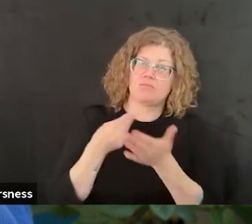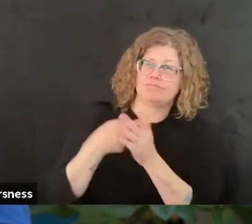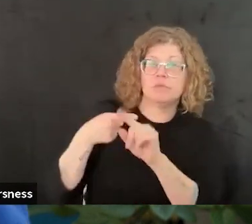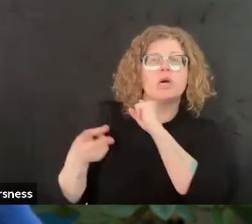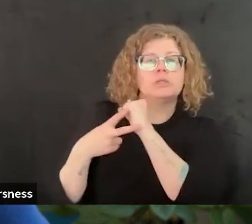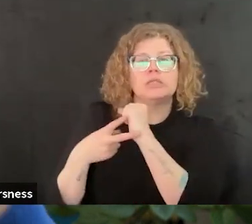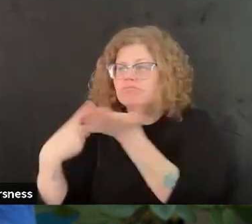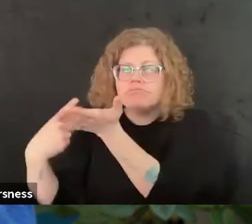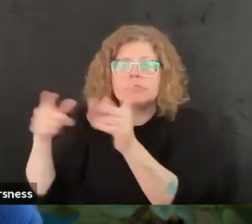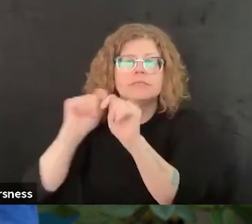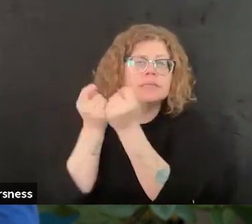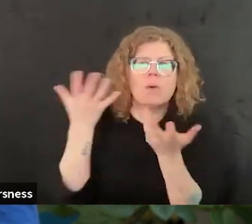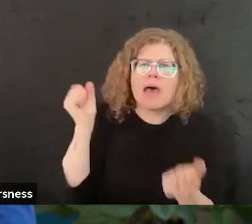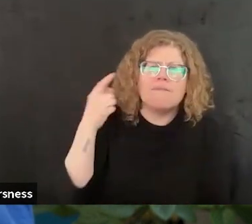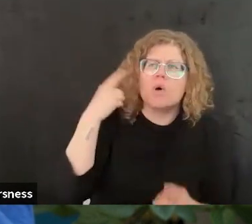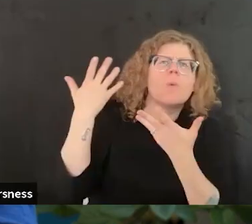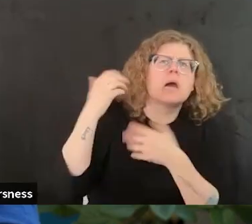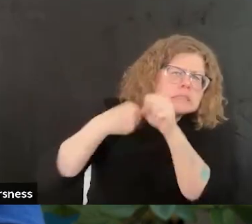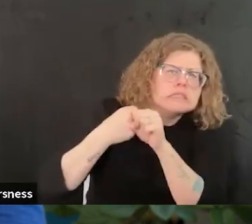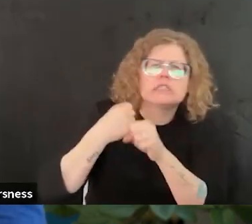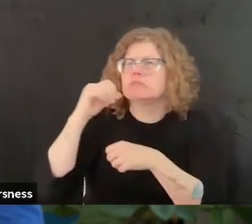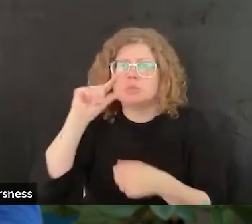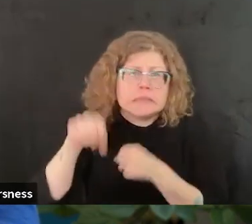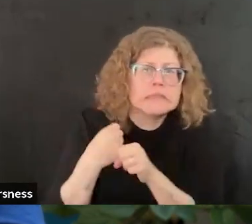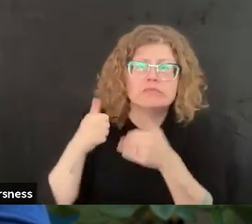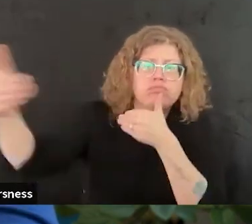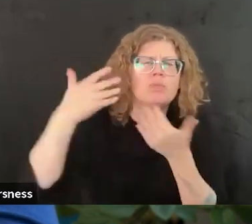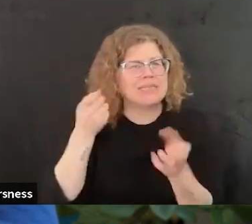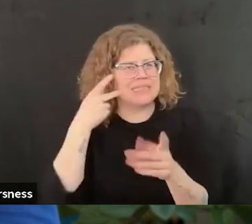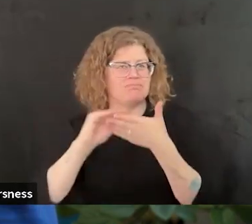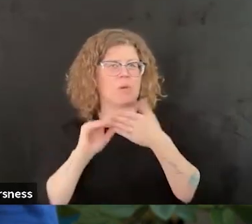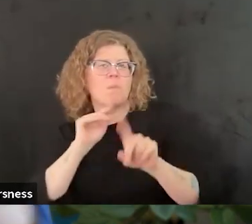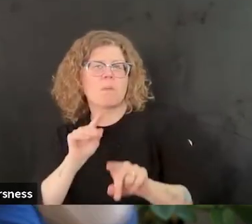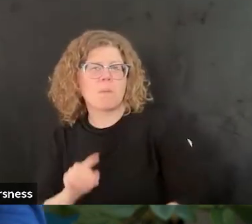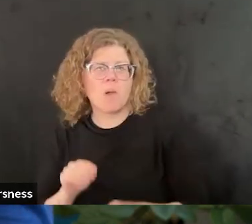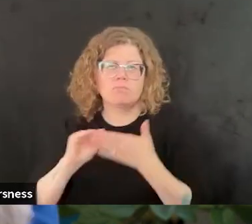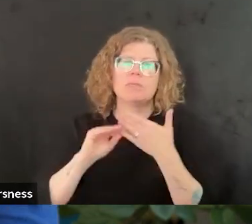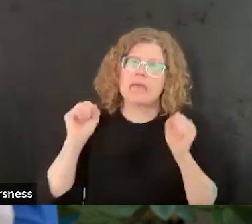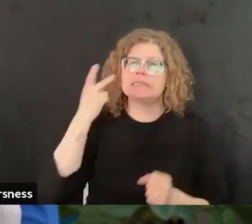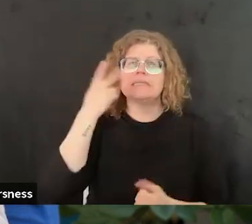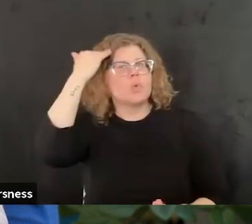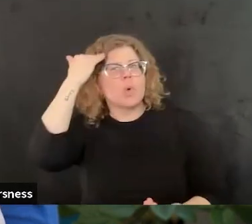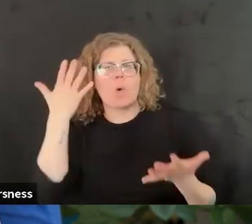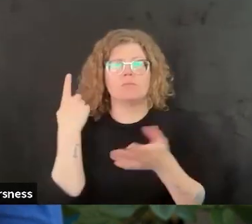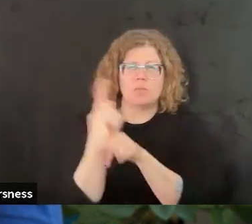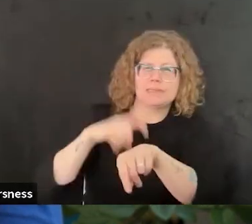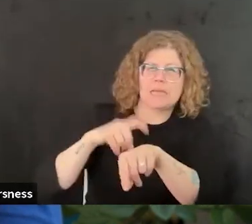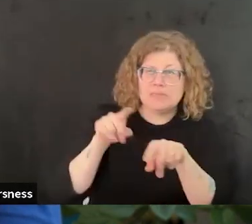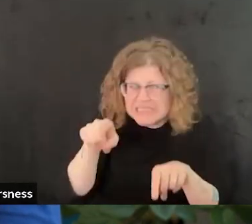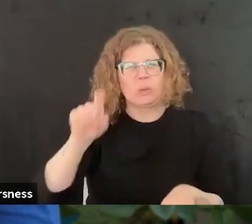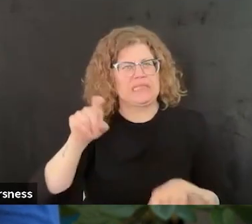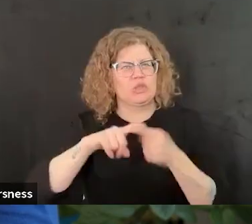with the conservation team in like 10-20 year cycles, depending on the condition reports, so we can identify which artworks are more